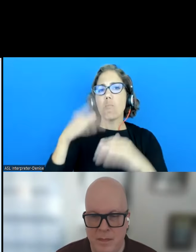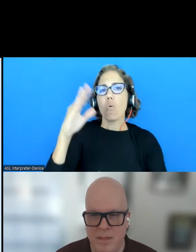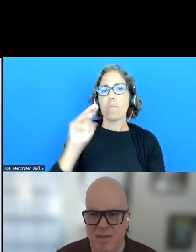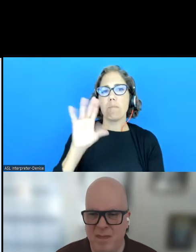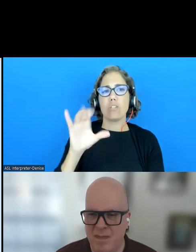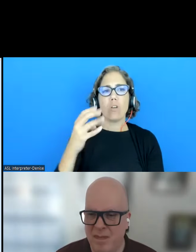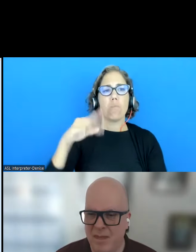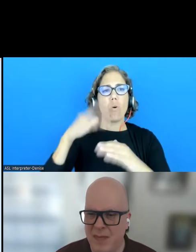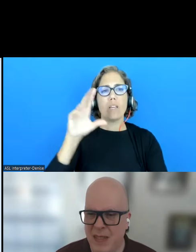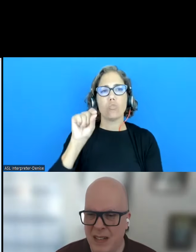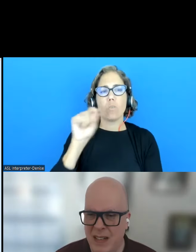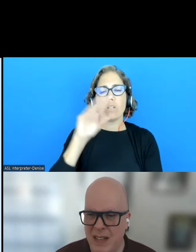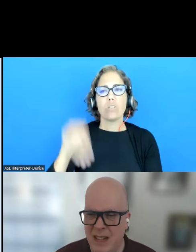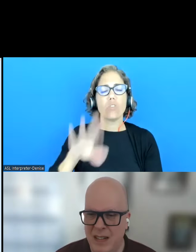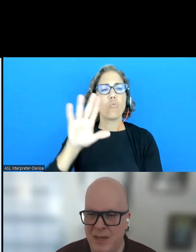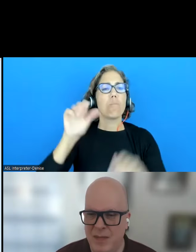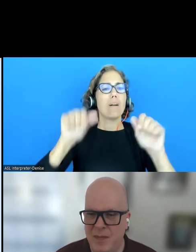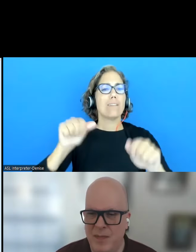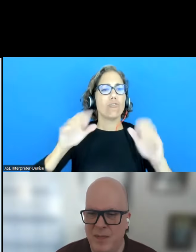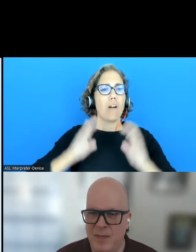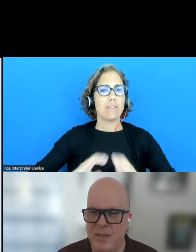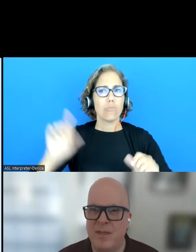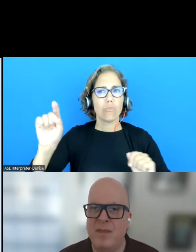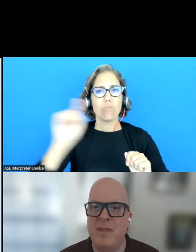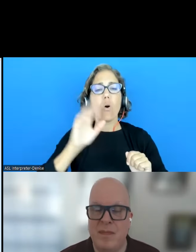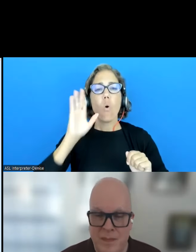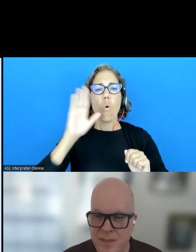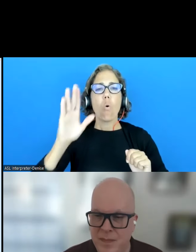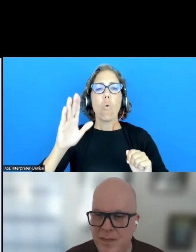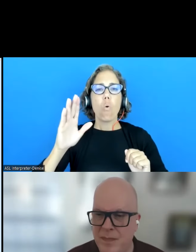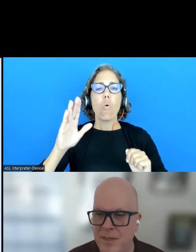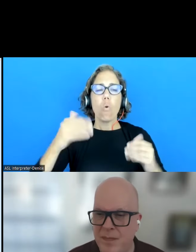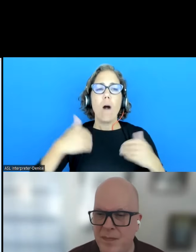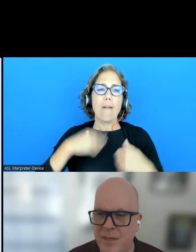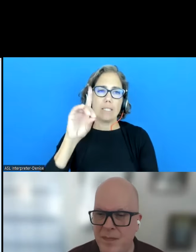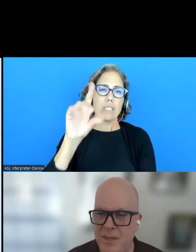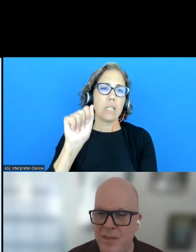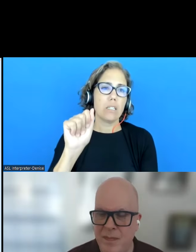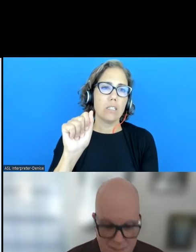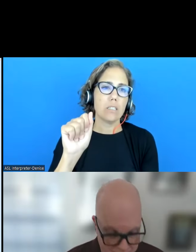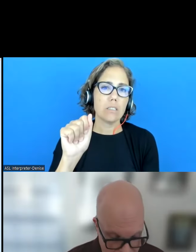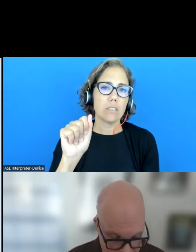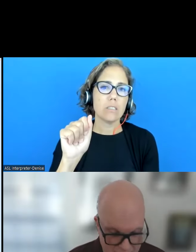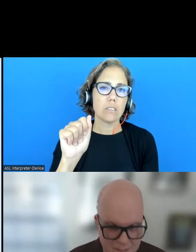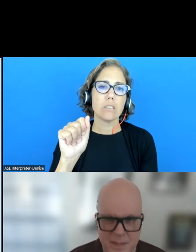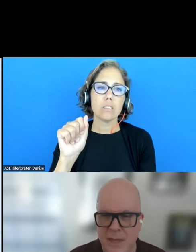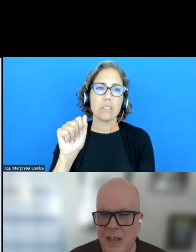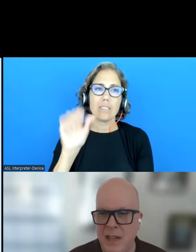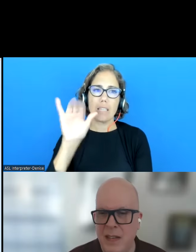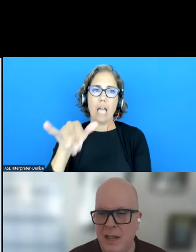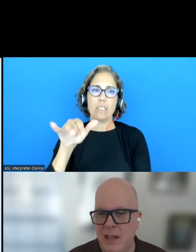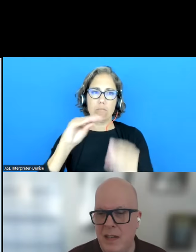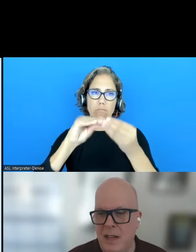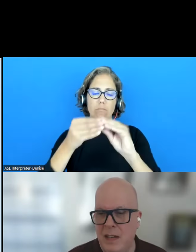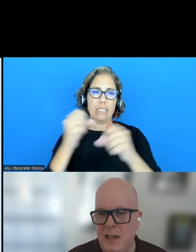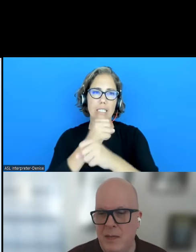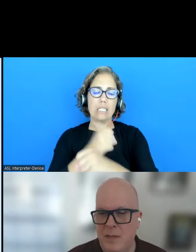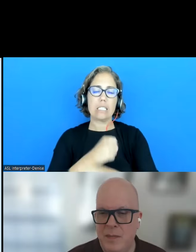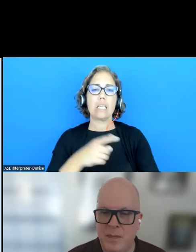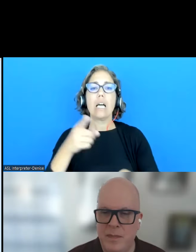your potential customers will have a disability. That is statistic. And